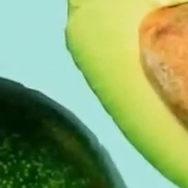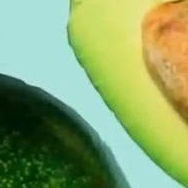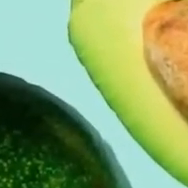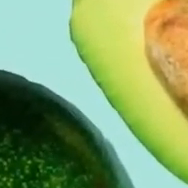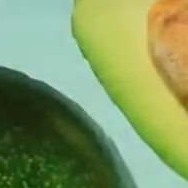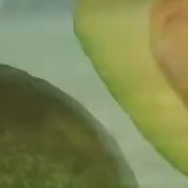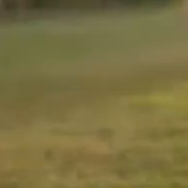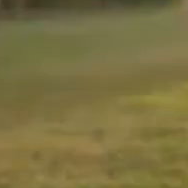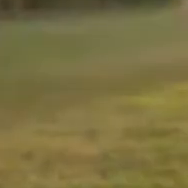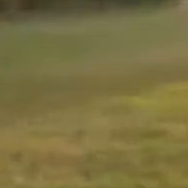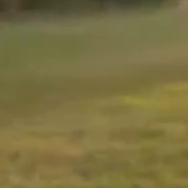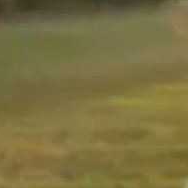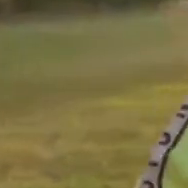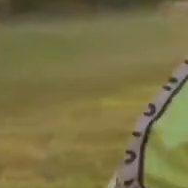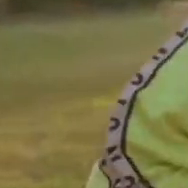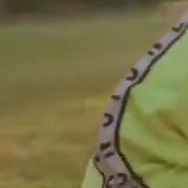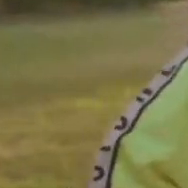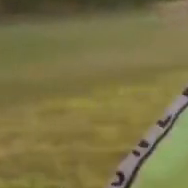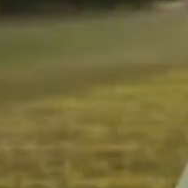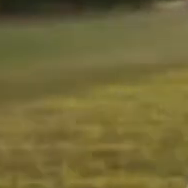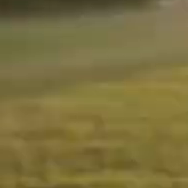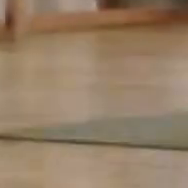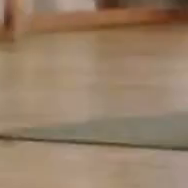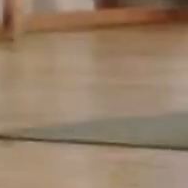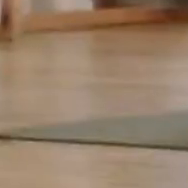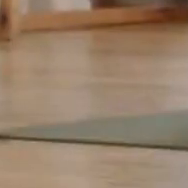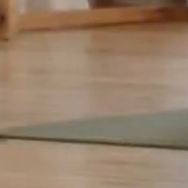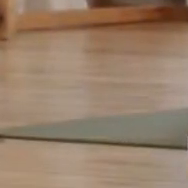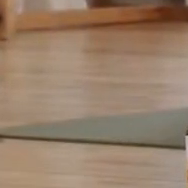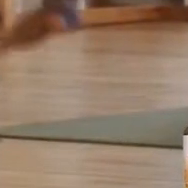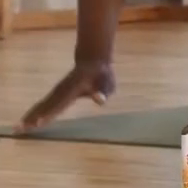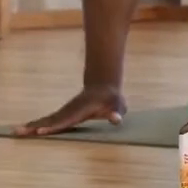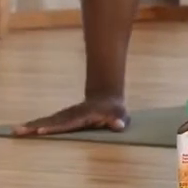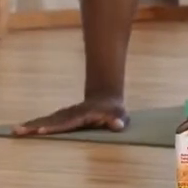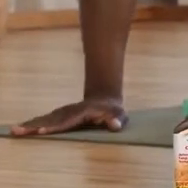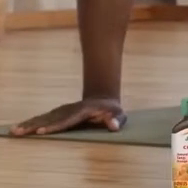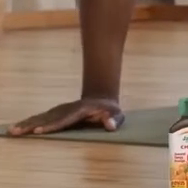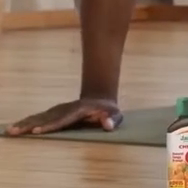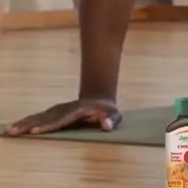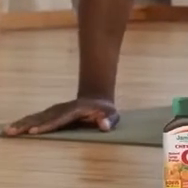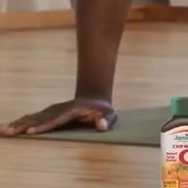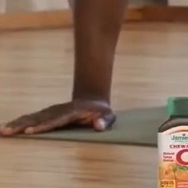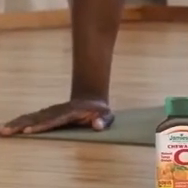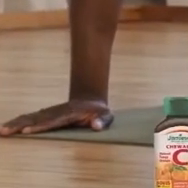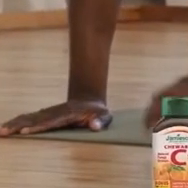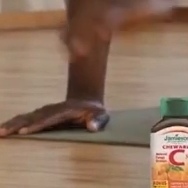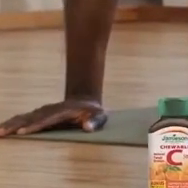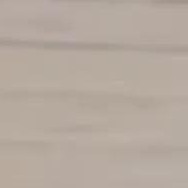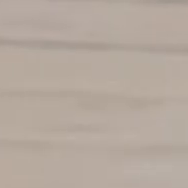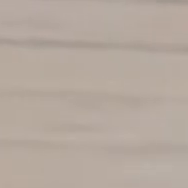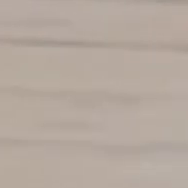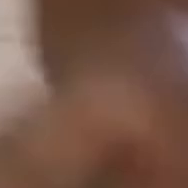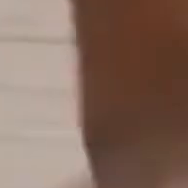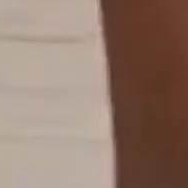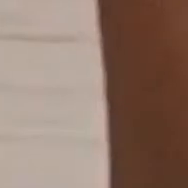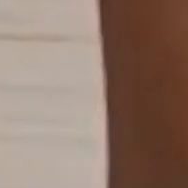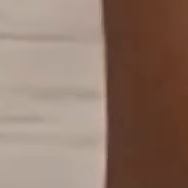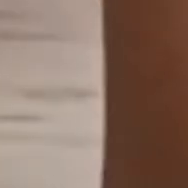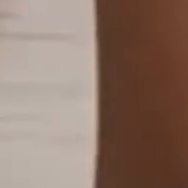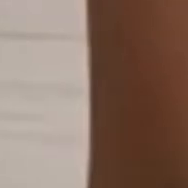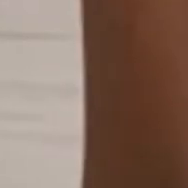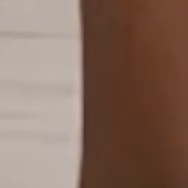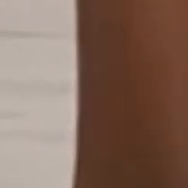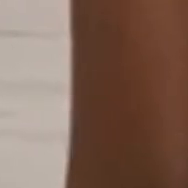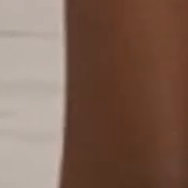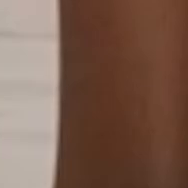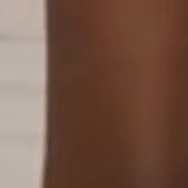antioxidants. Exercise regularly and build your immunity with supportive nutrients. That's why the experts at Jameson